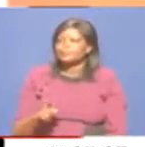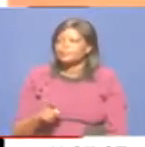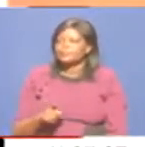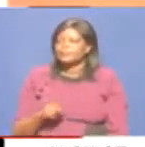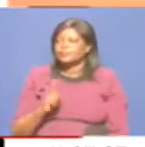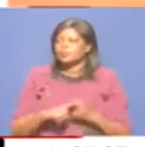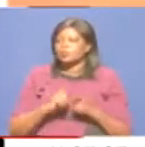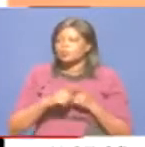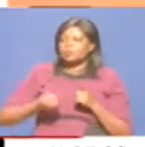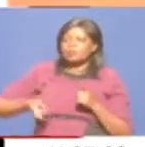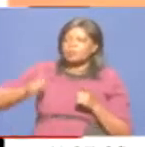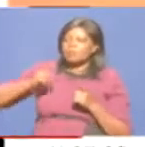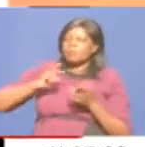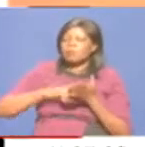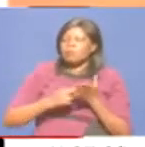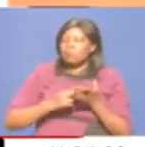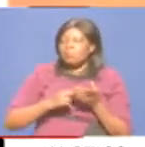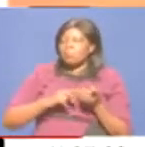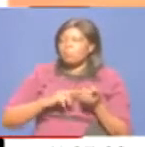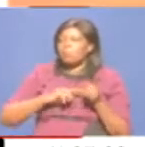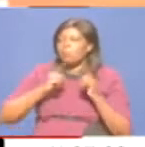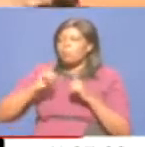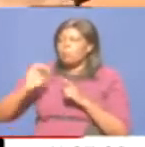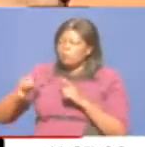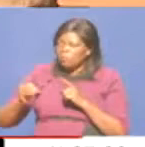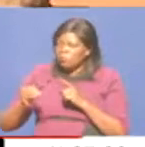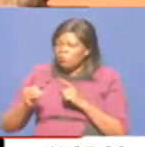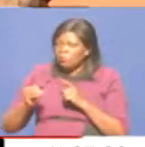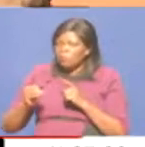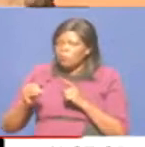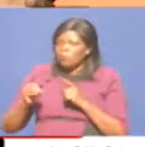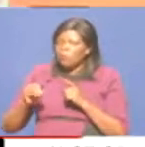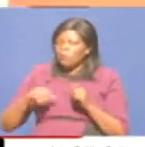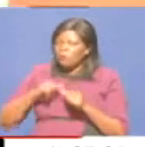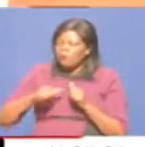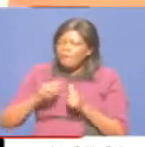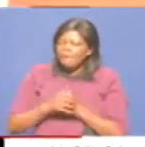increasing the resources that are going to the county in terms of